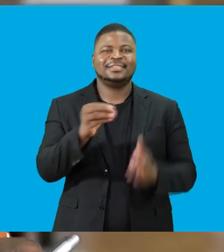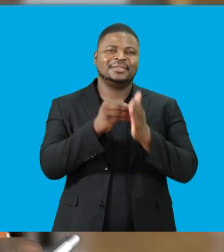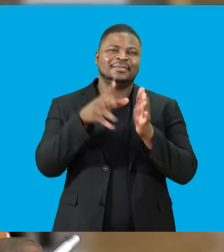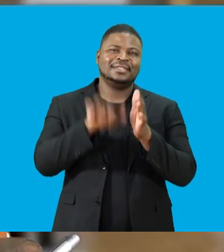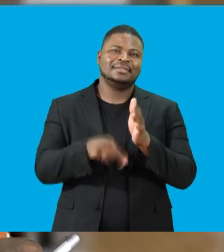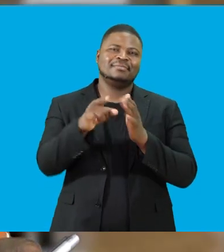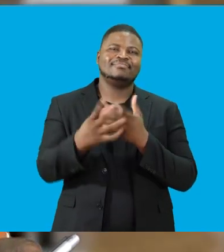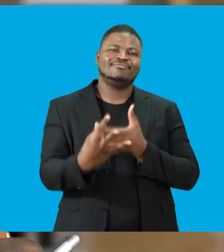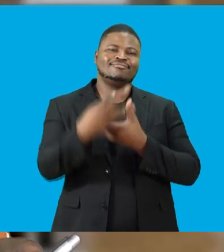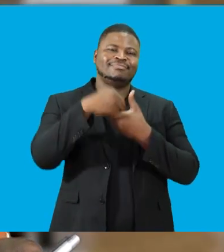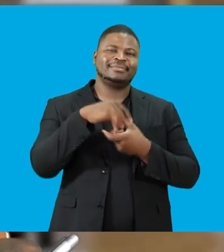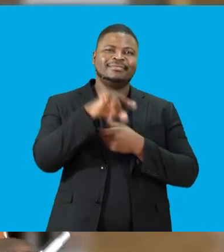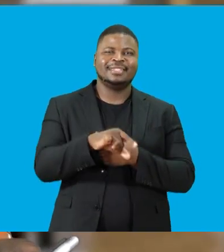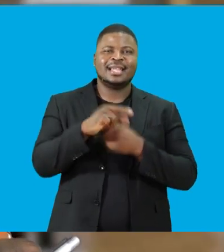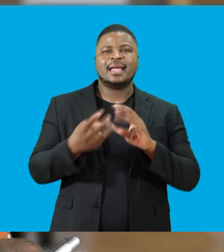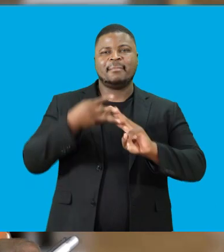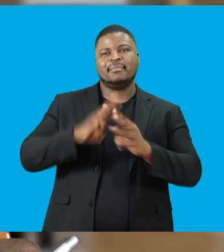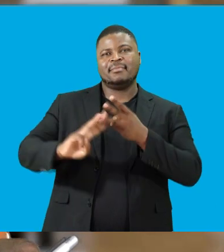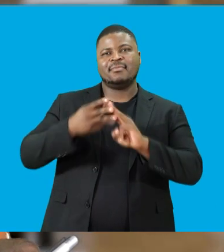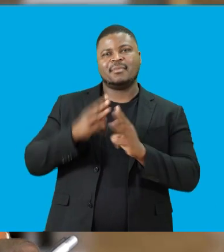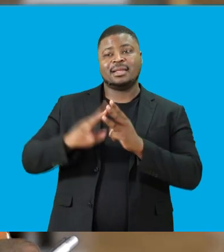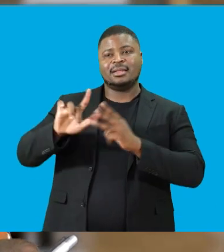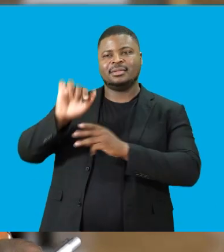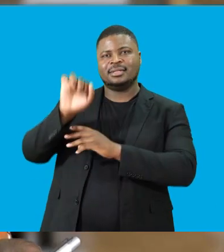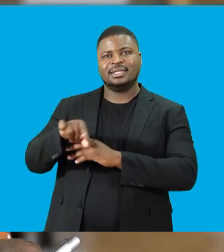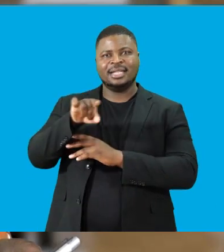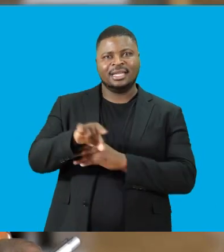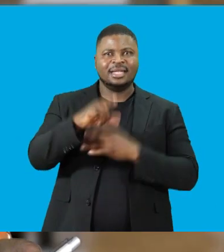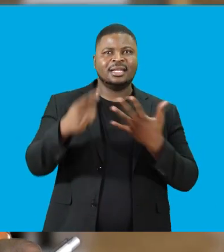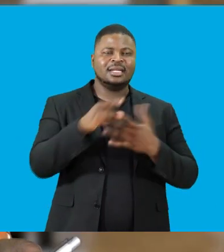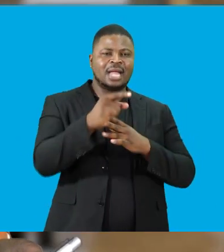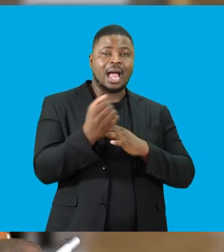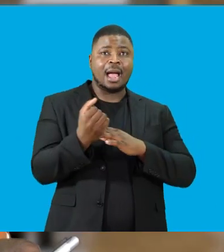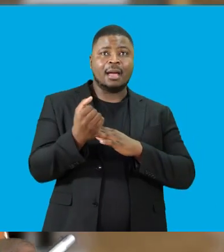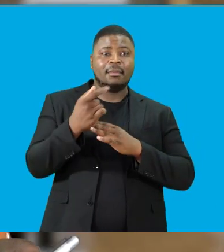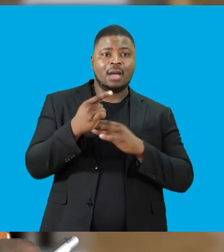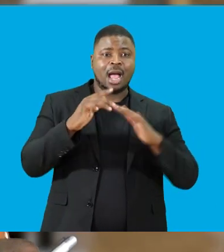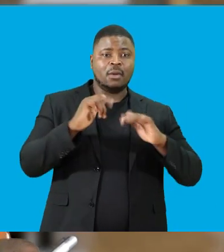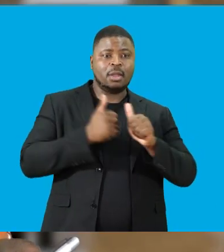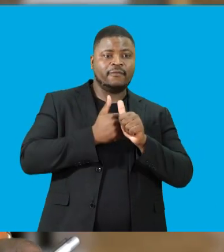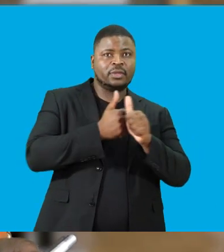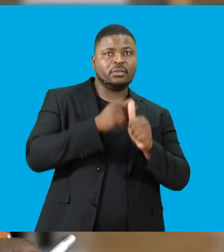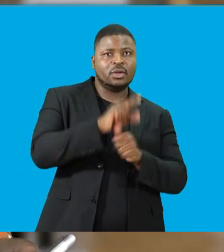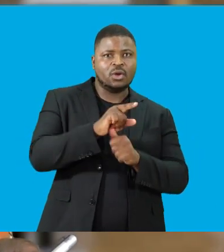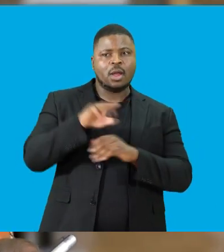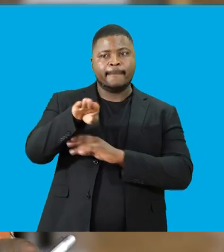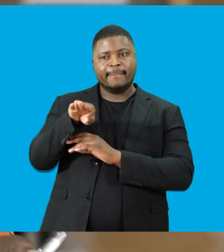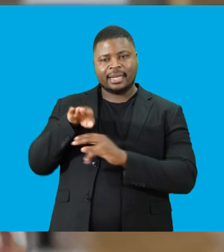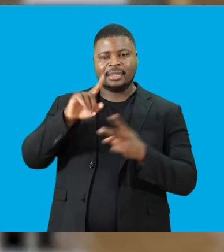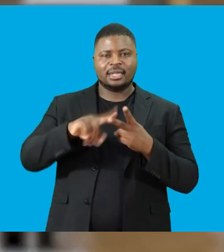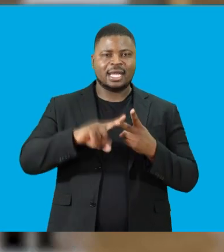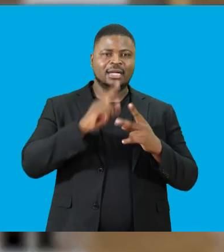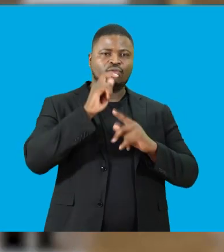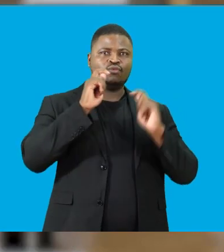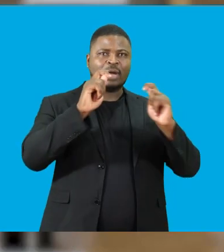learners, thank you for tuning in for our math literacy practice and application section on bank and transport